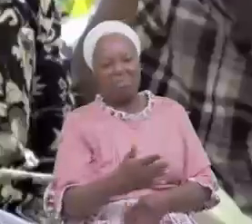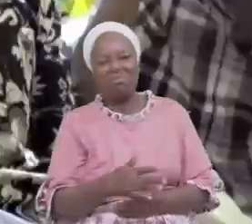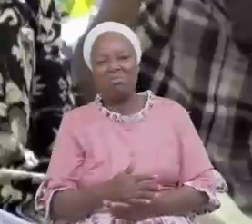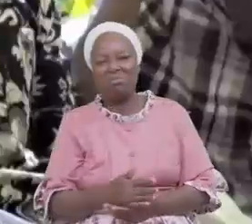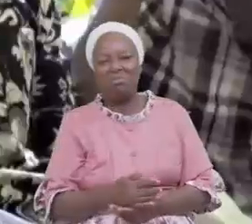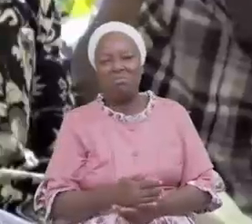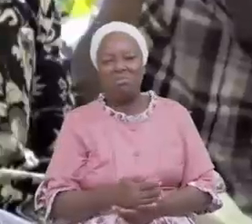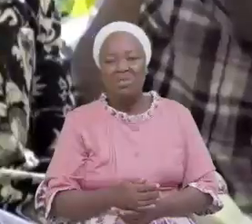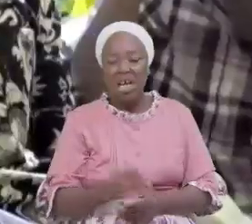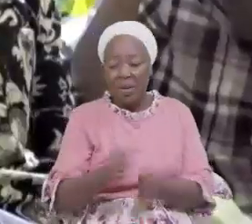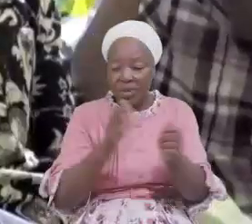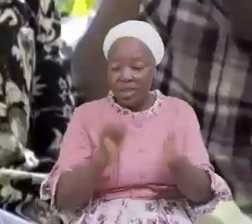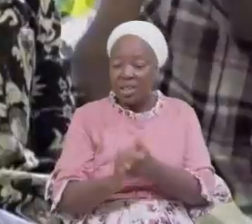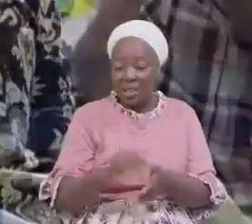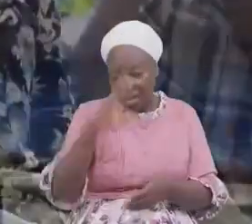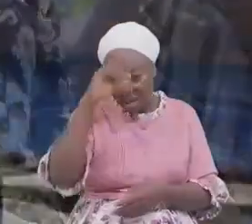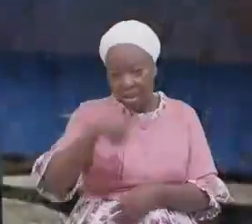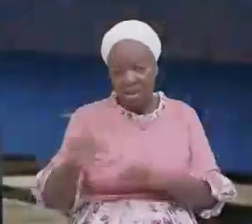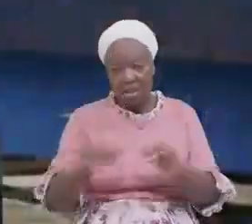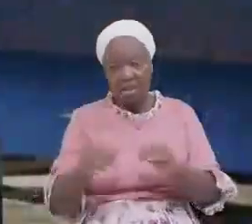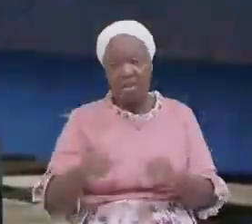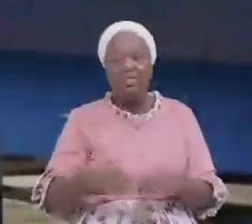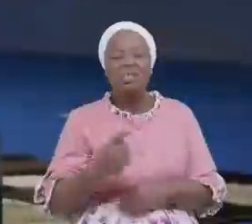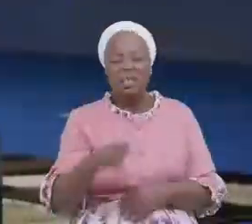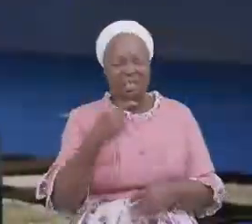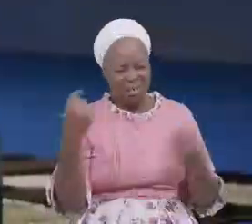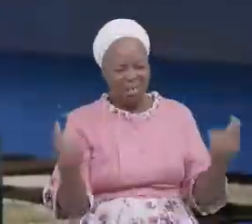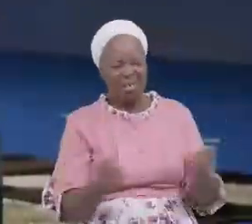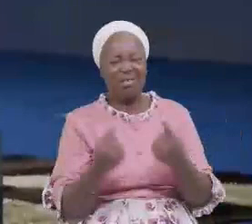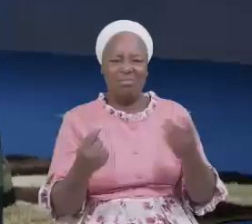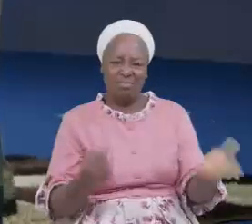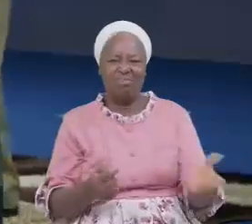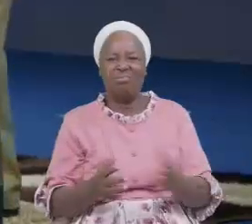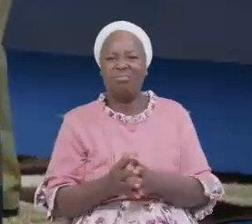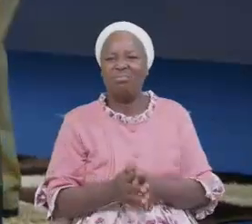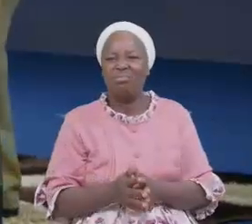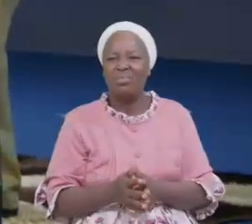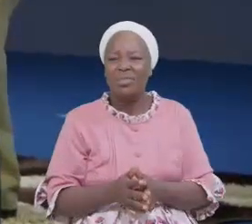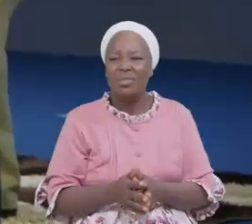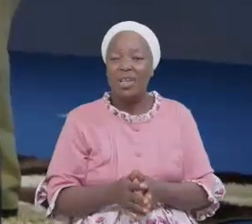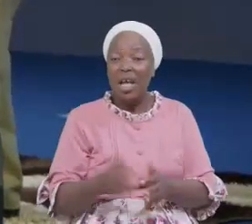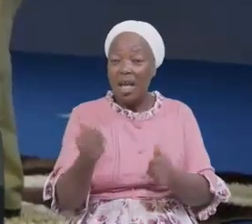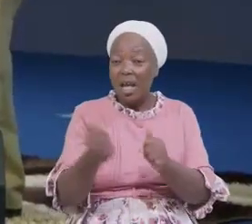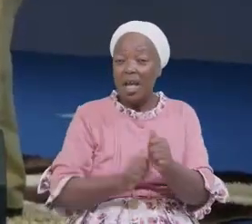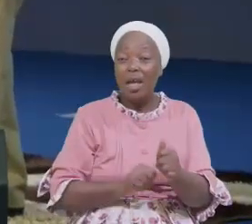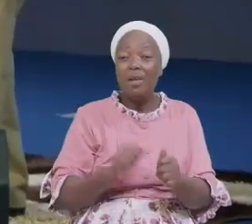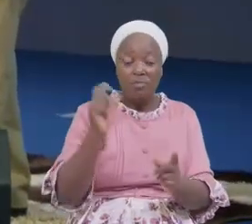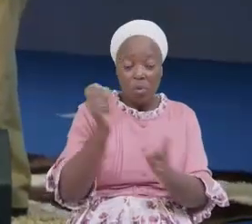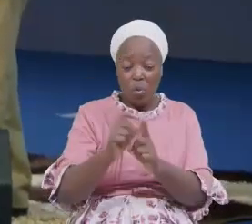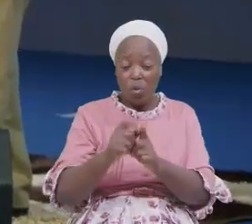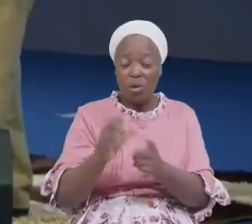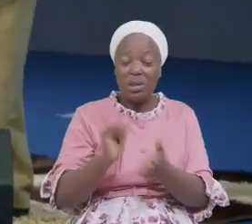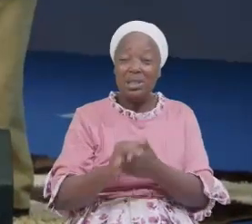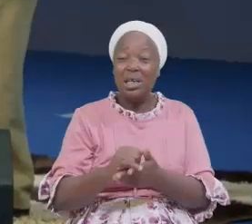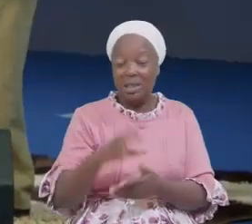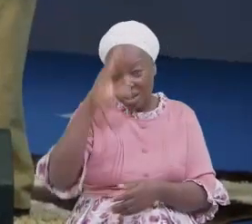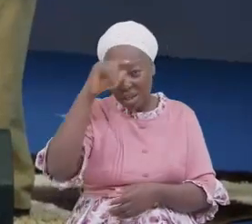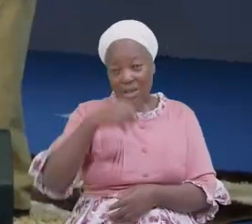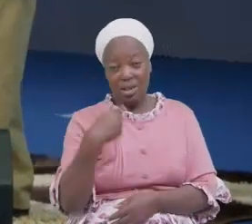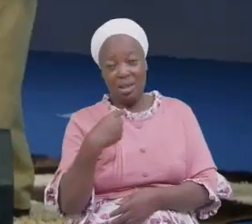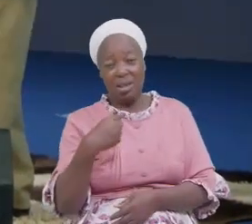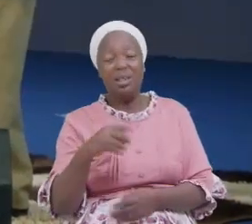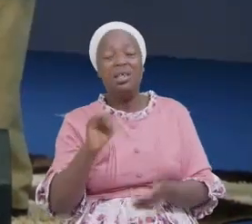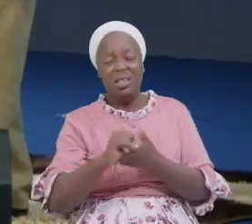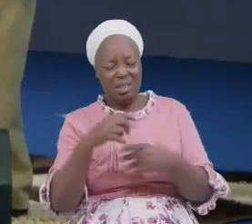Everything he did, it was stained with sin. Every word they spoke, there was sin there